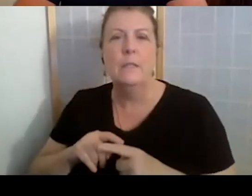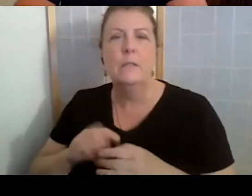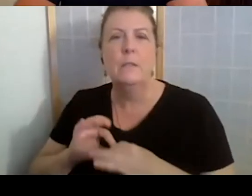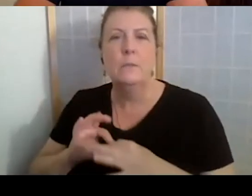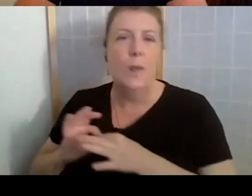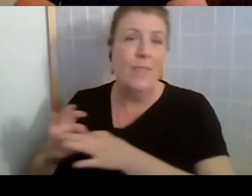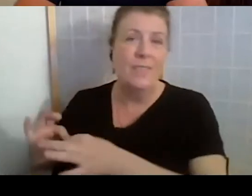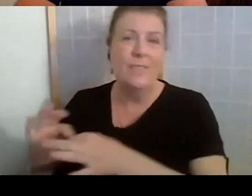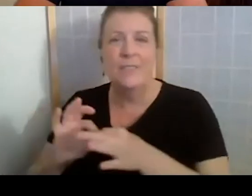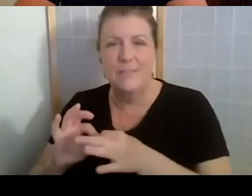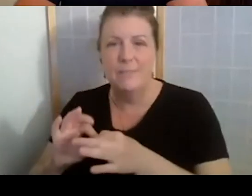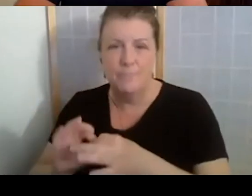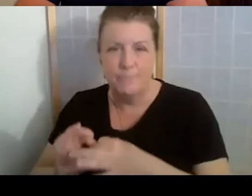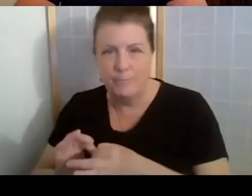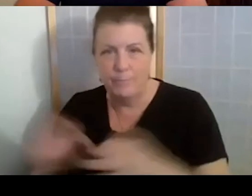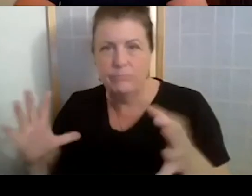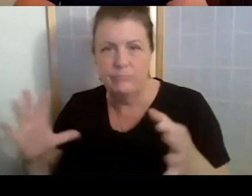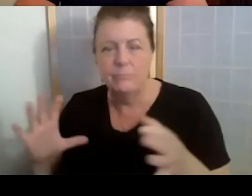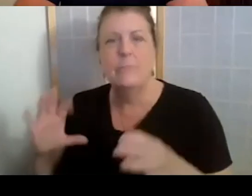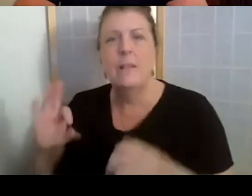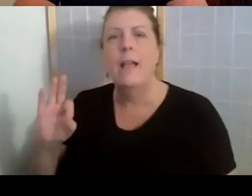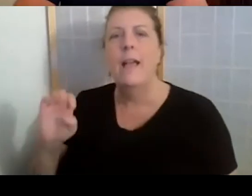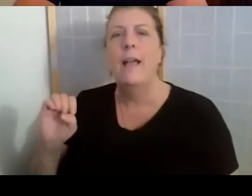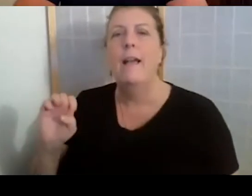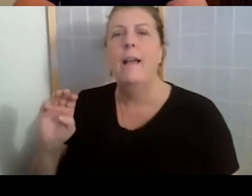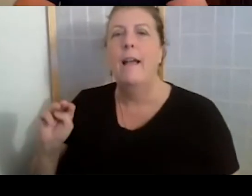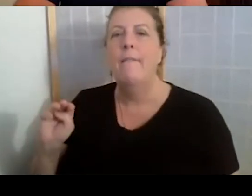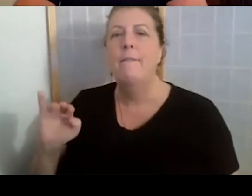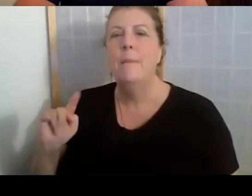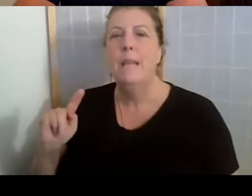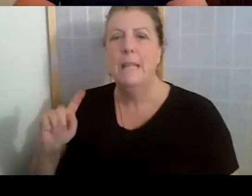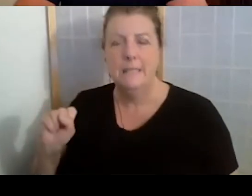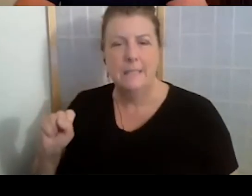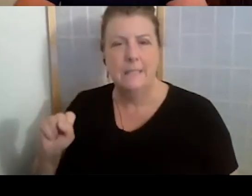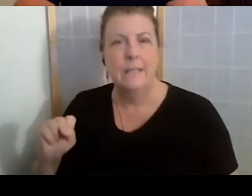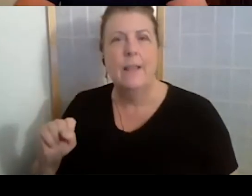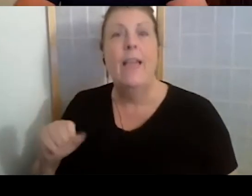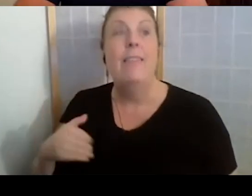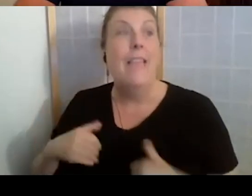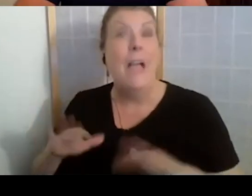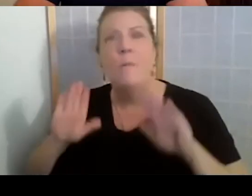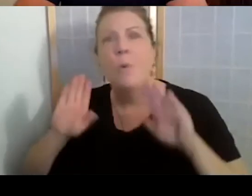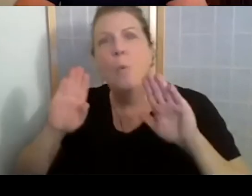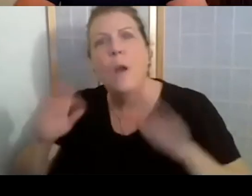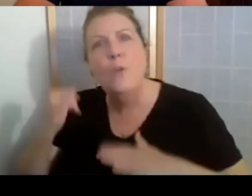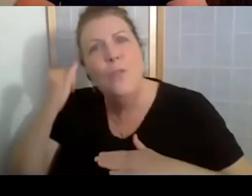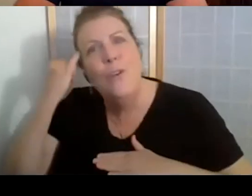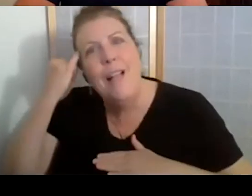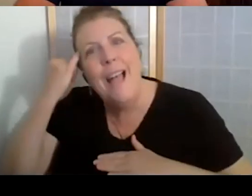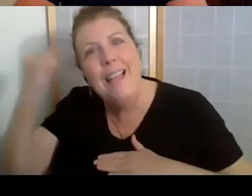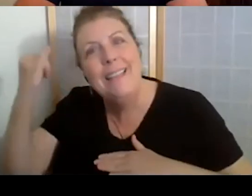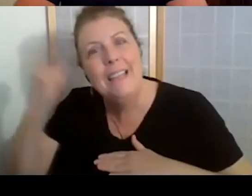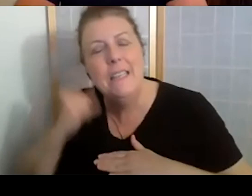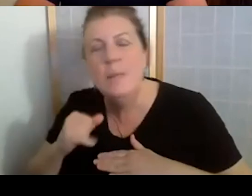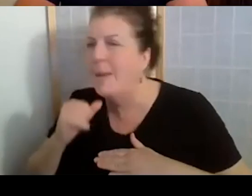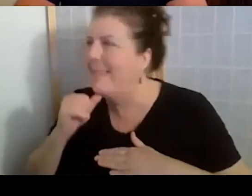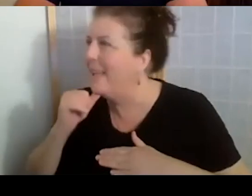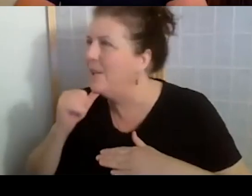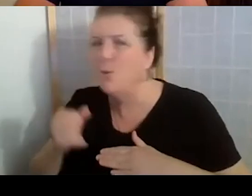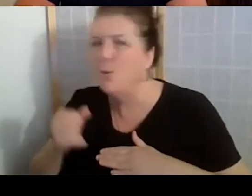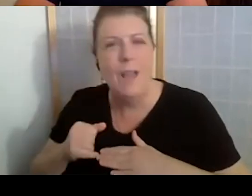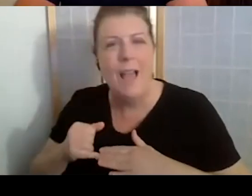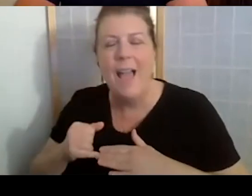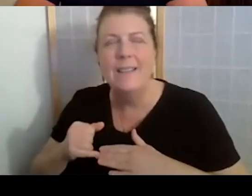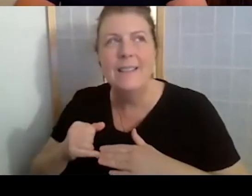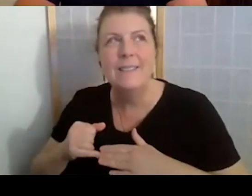of wonderful ideas, but they haven't got to the point that they get in Houston in episode 8, which is